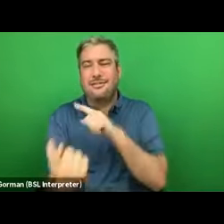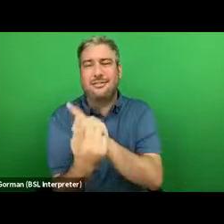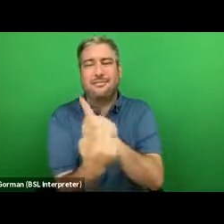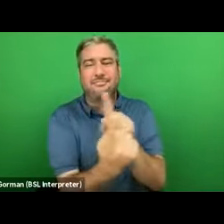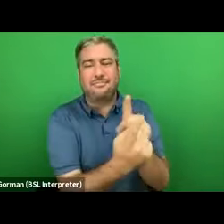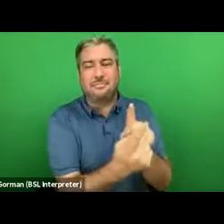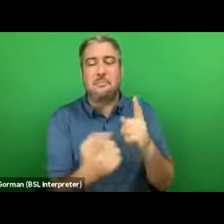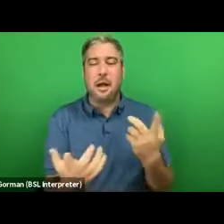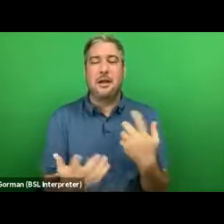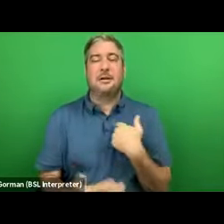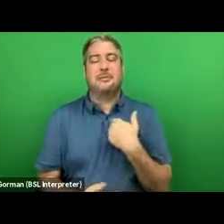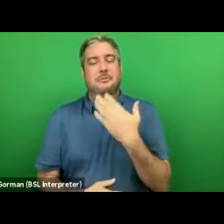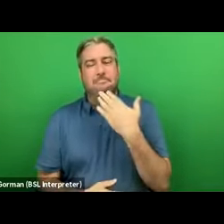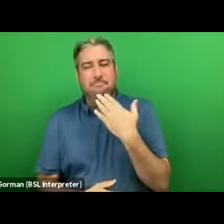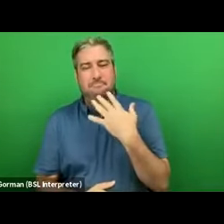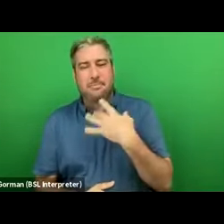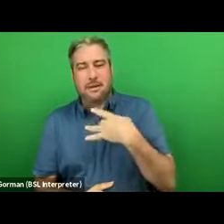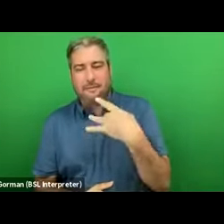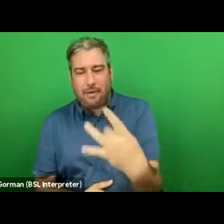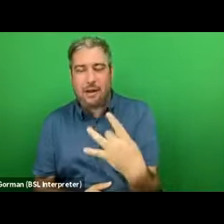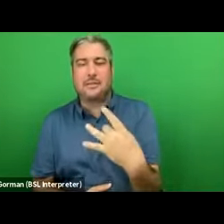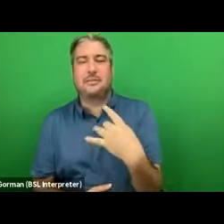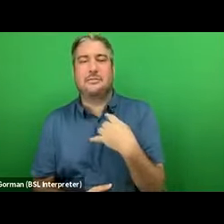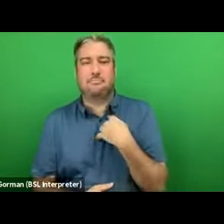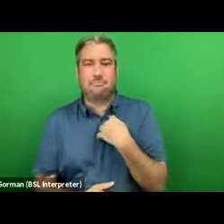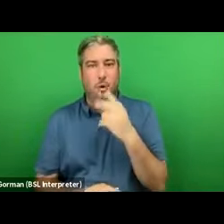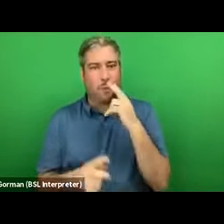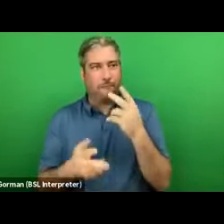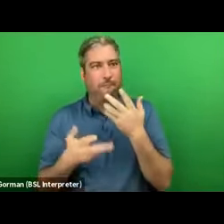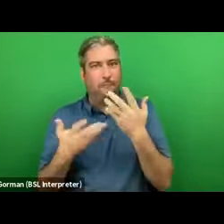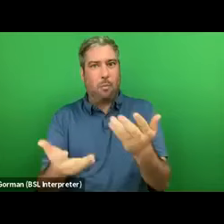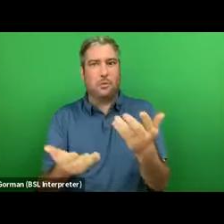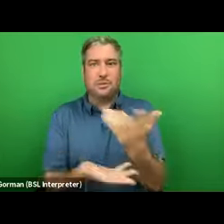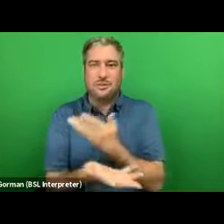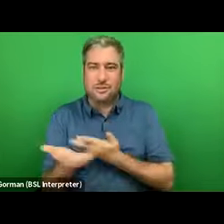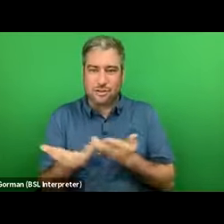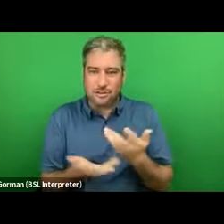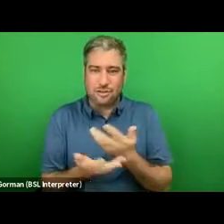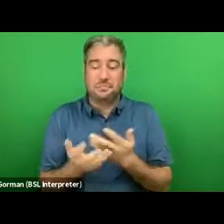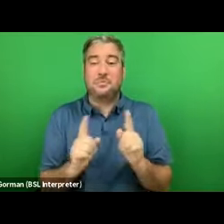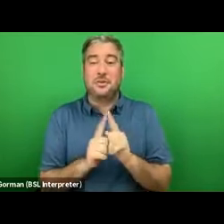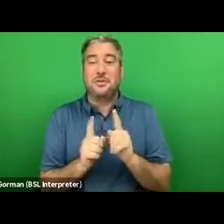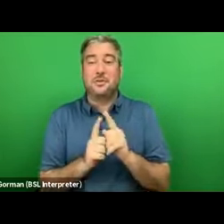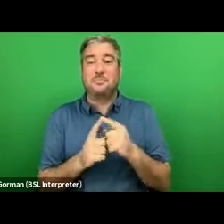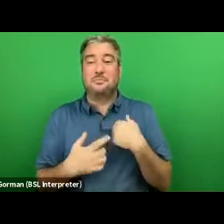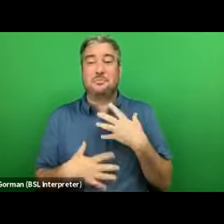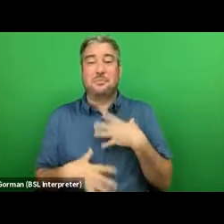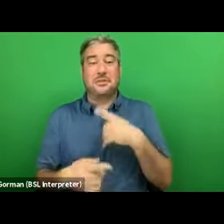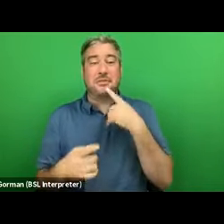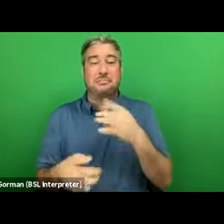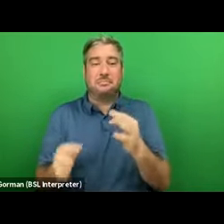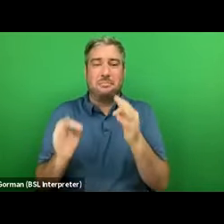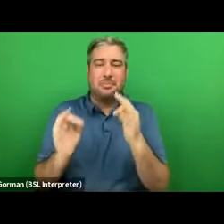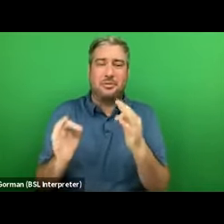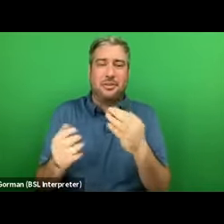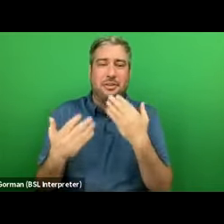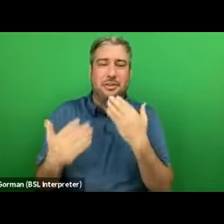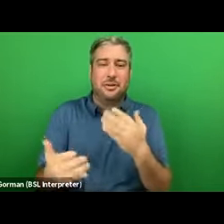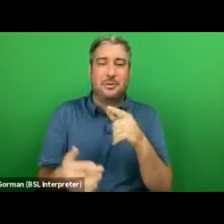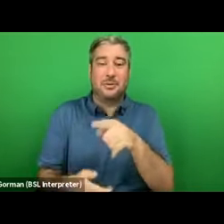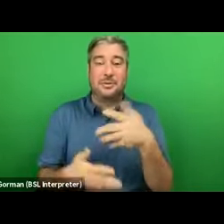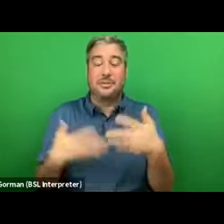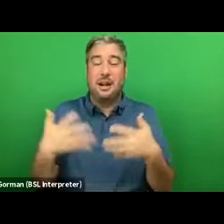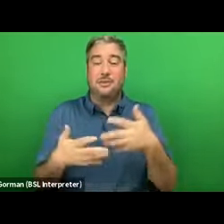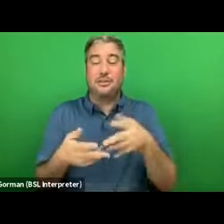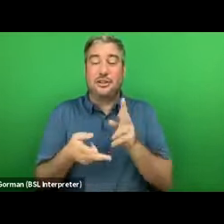discussion. I also just want to say a special thank you to the sign language interpreters. I'm actually learning